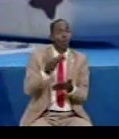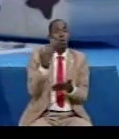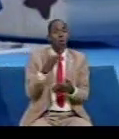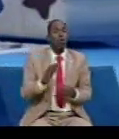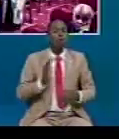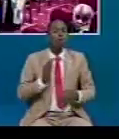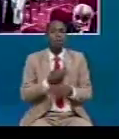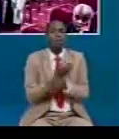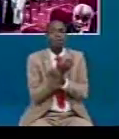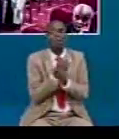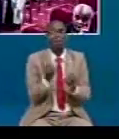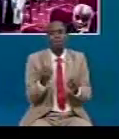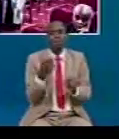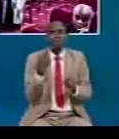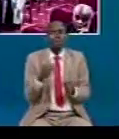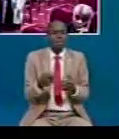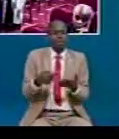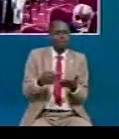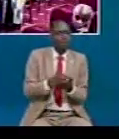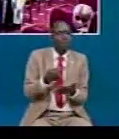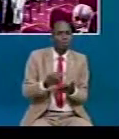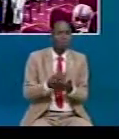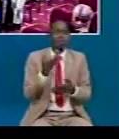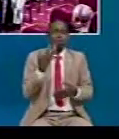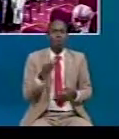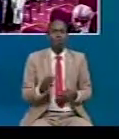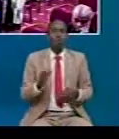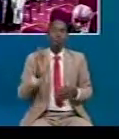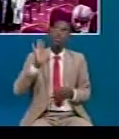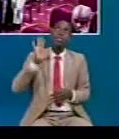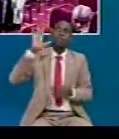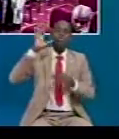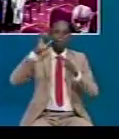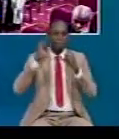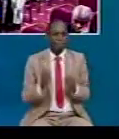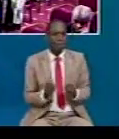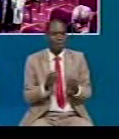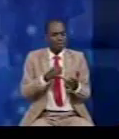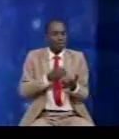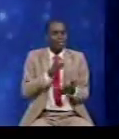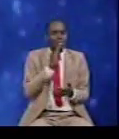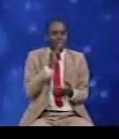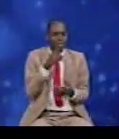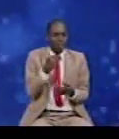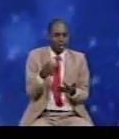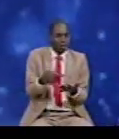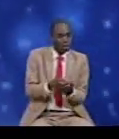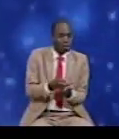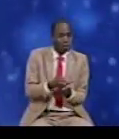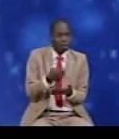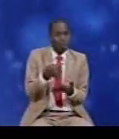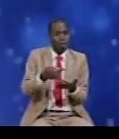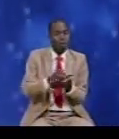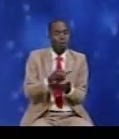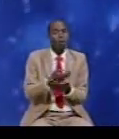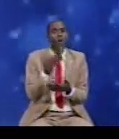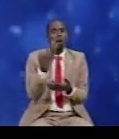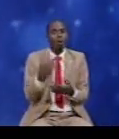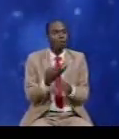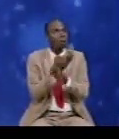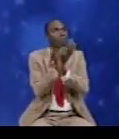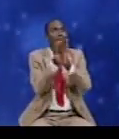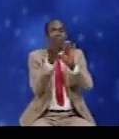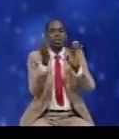salvation. It is the gospel of his power. It is the gospel of